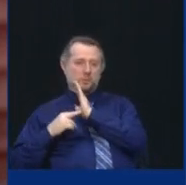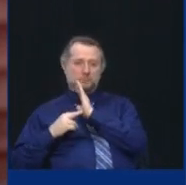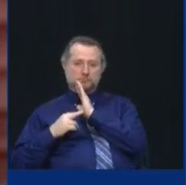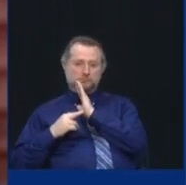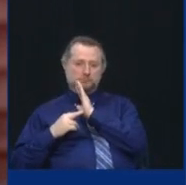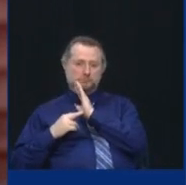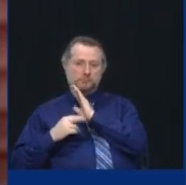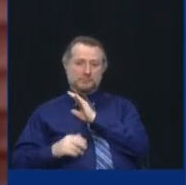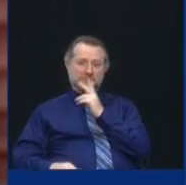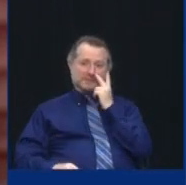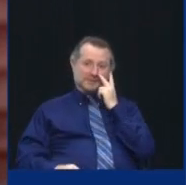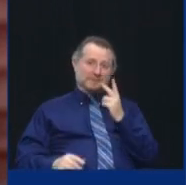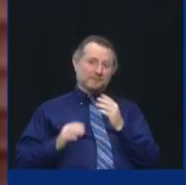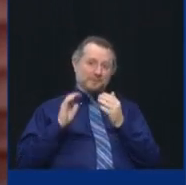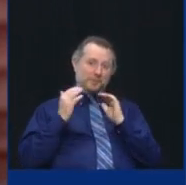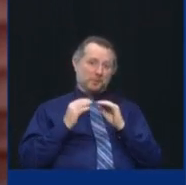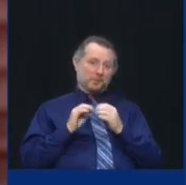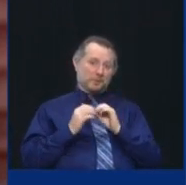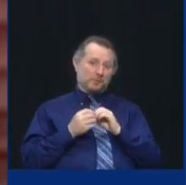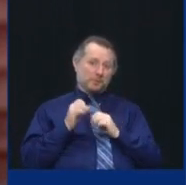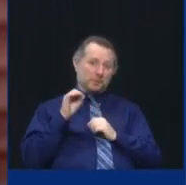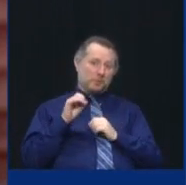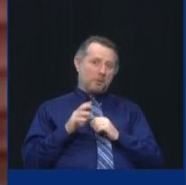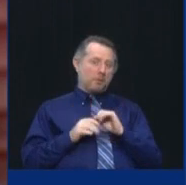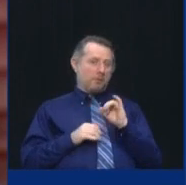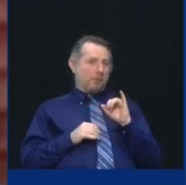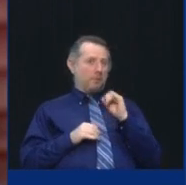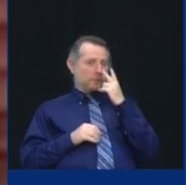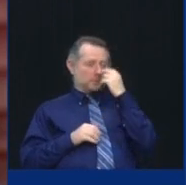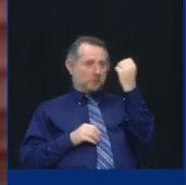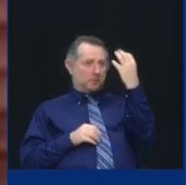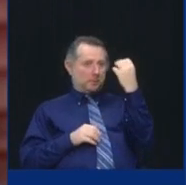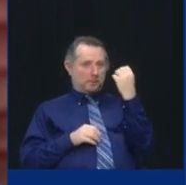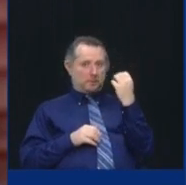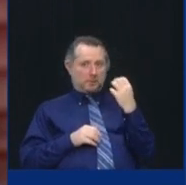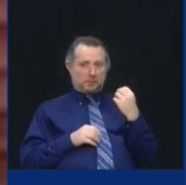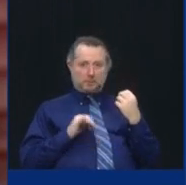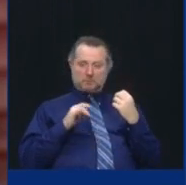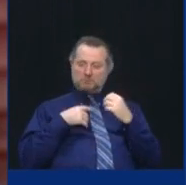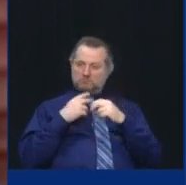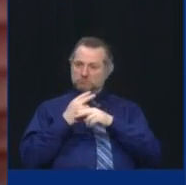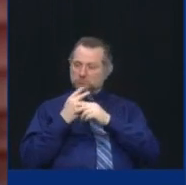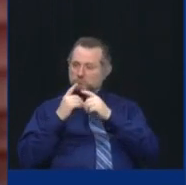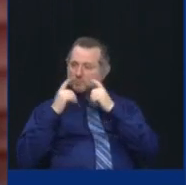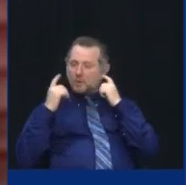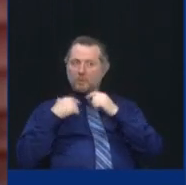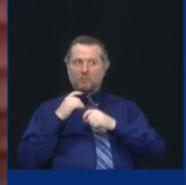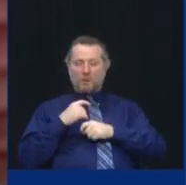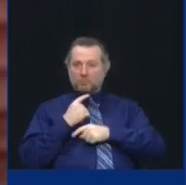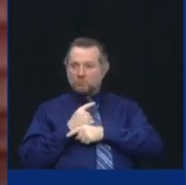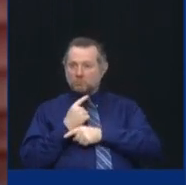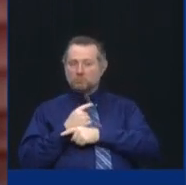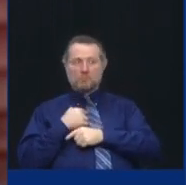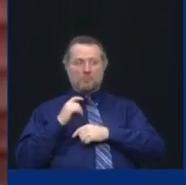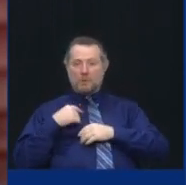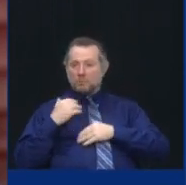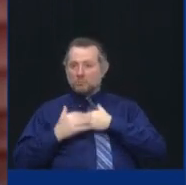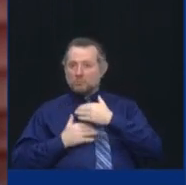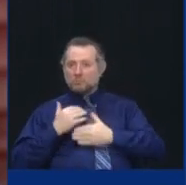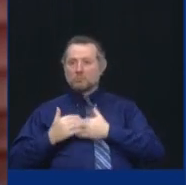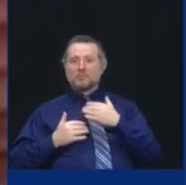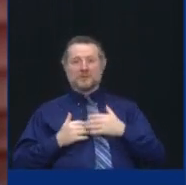the information, and they came to a decision in their judgment. Well, CDC says you don't need a